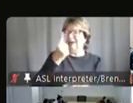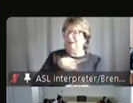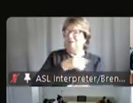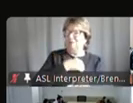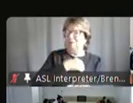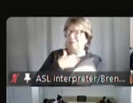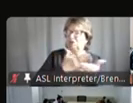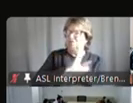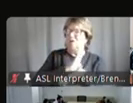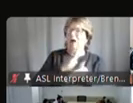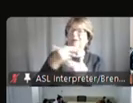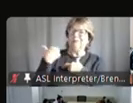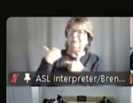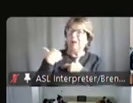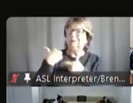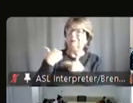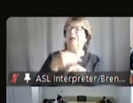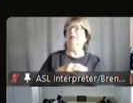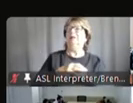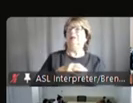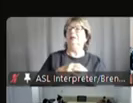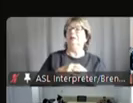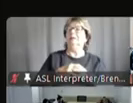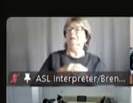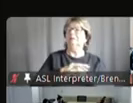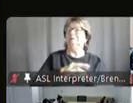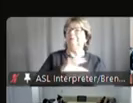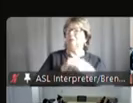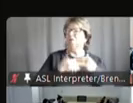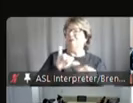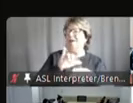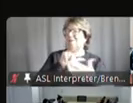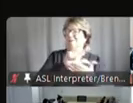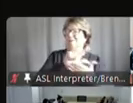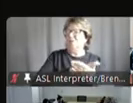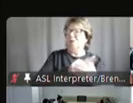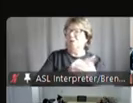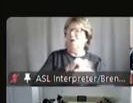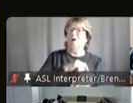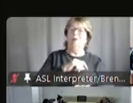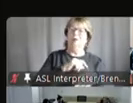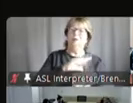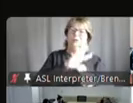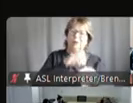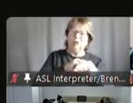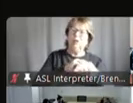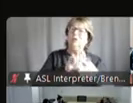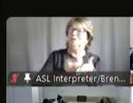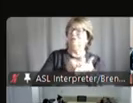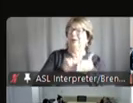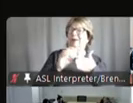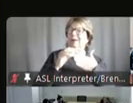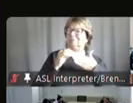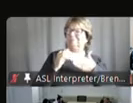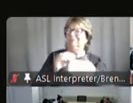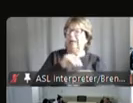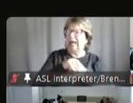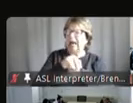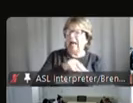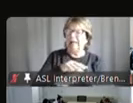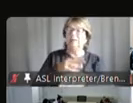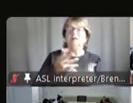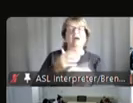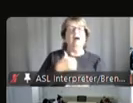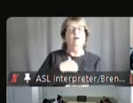redress under applicable law and regulation to include written guidance. Certainly, I mean, the first thing that I understand about